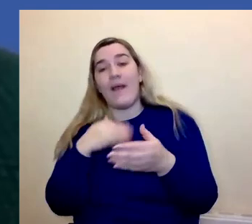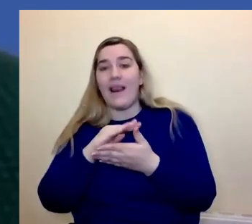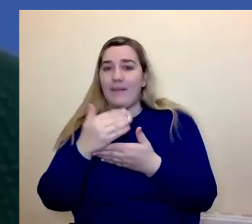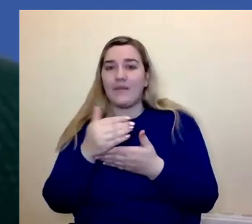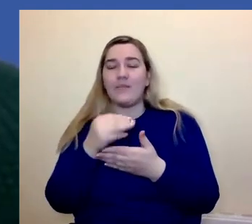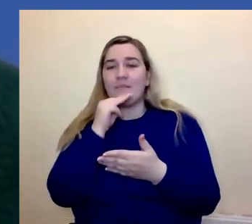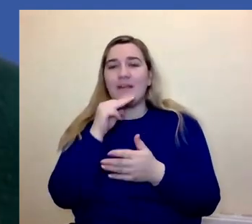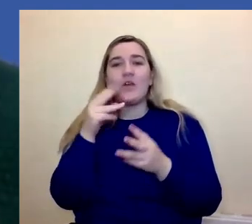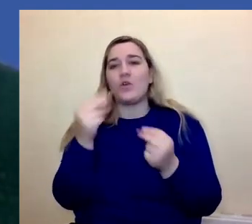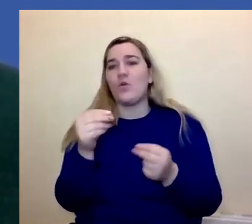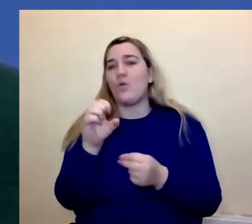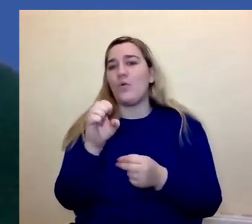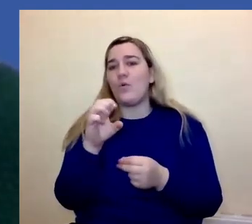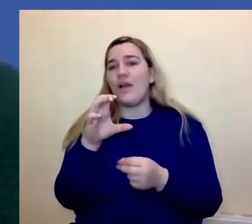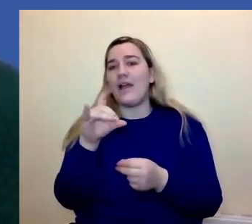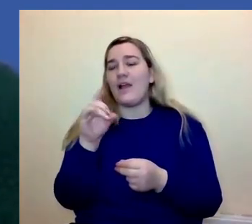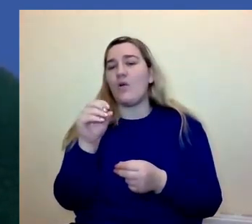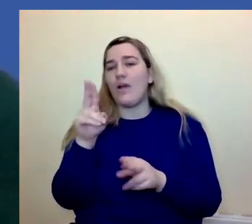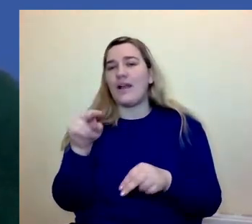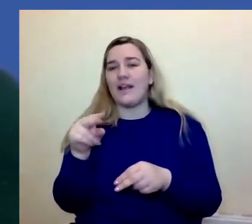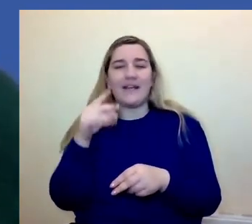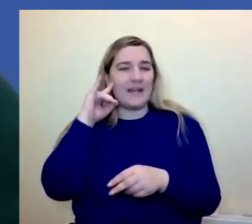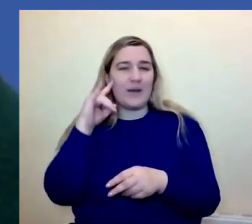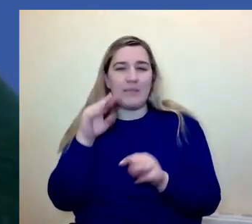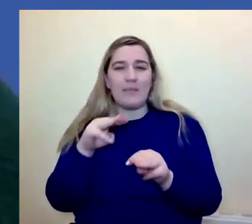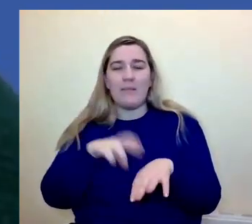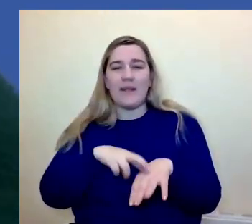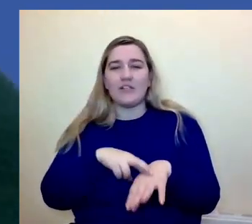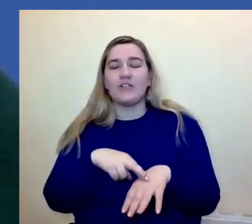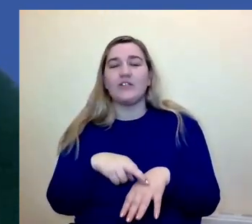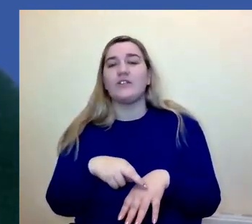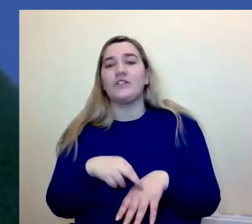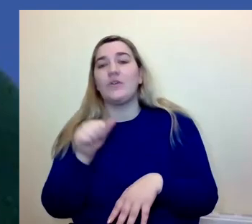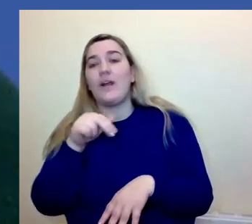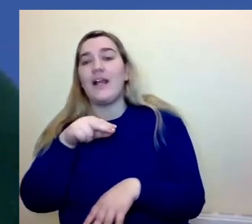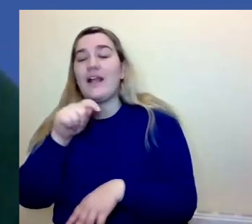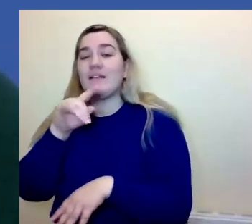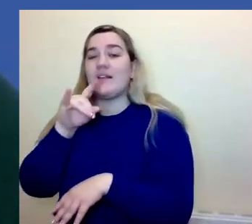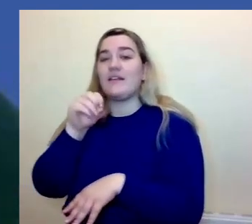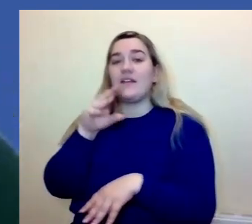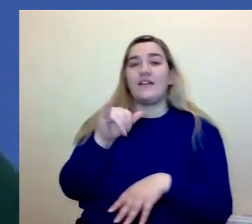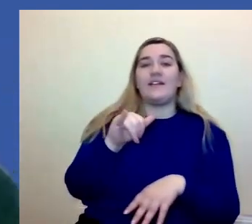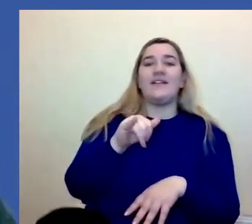have the echo. We can hear one another much better. So Anthony, we learned that